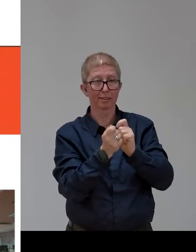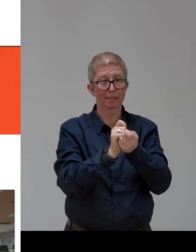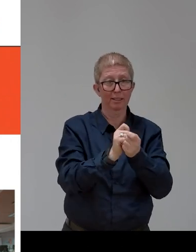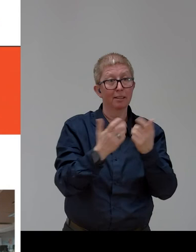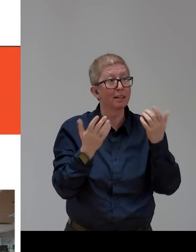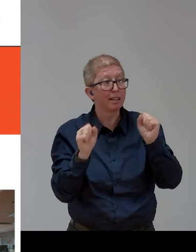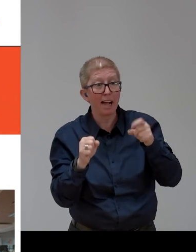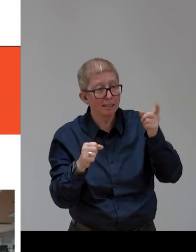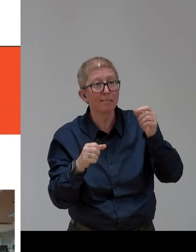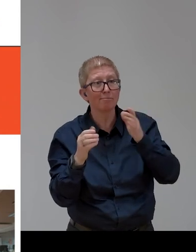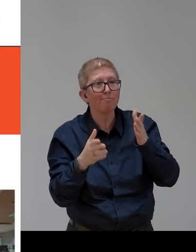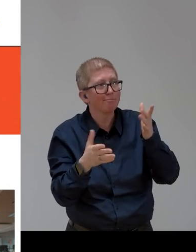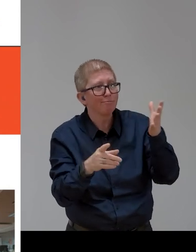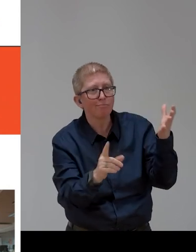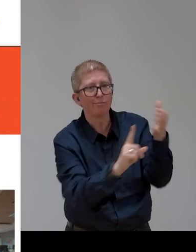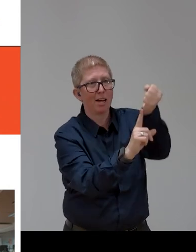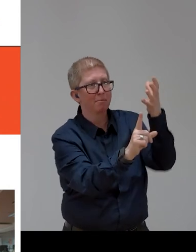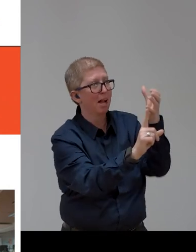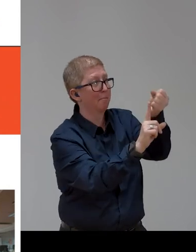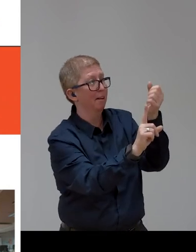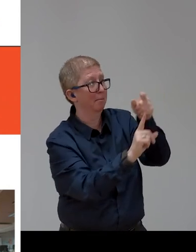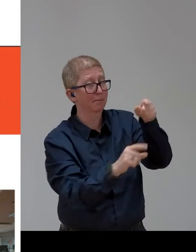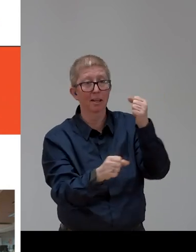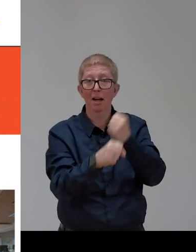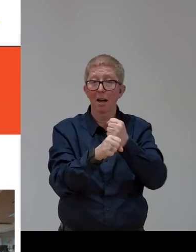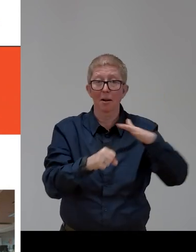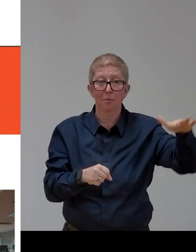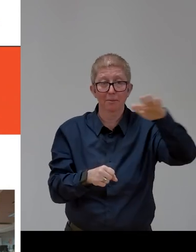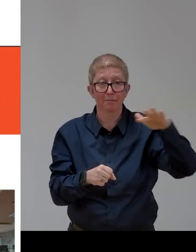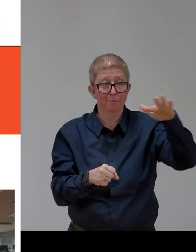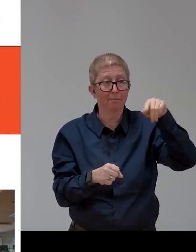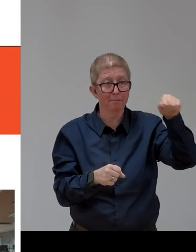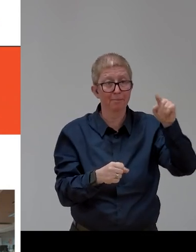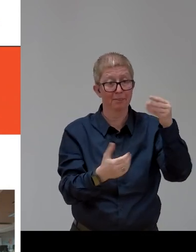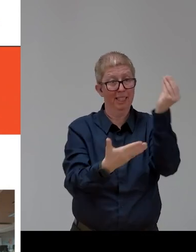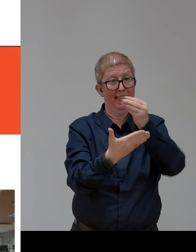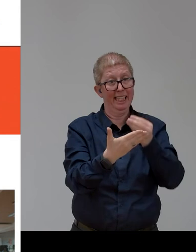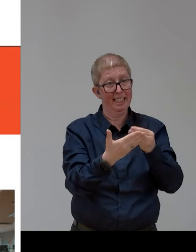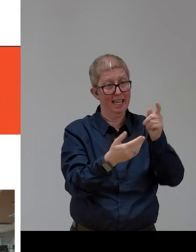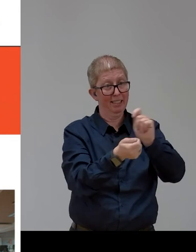creating parametrizable 3D designs. 2 years later, through